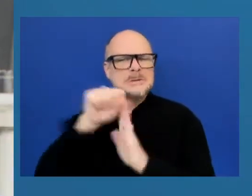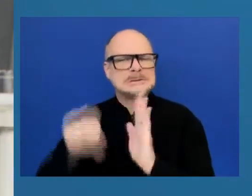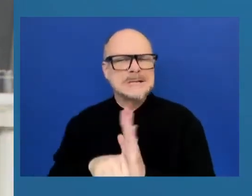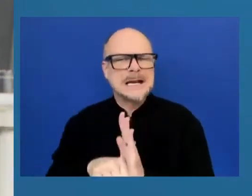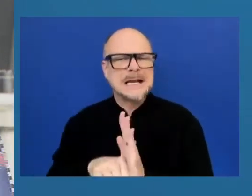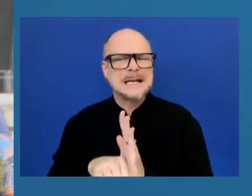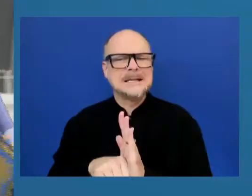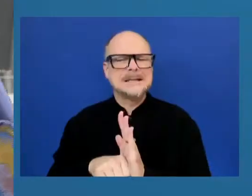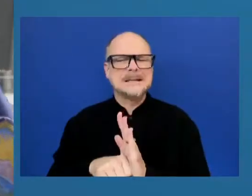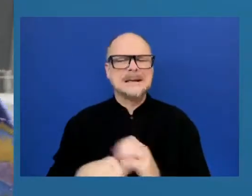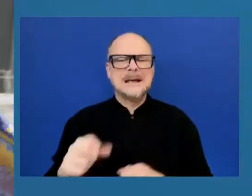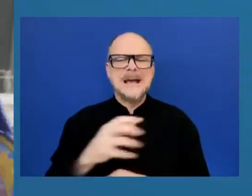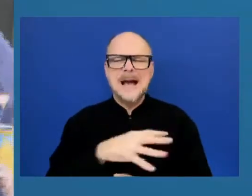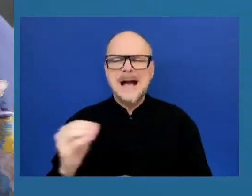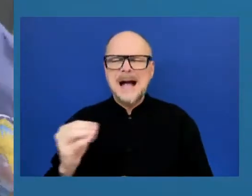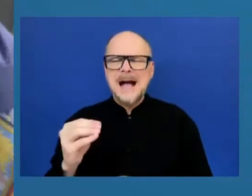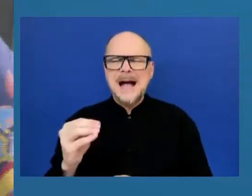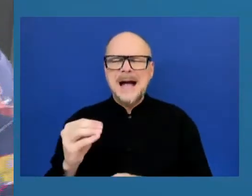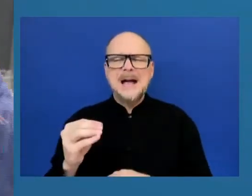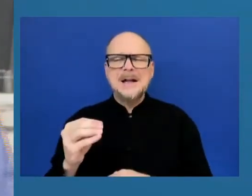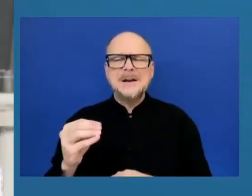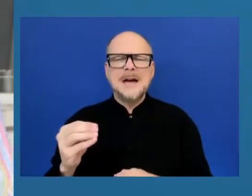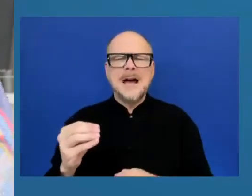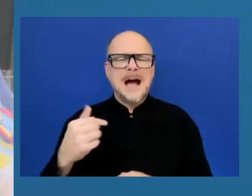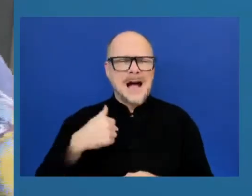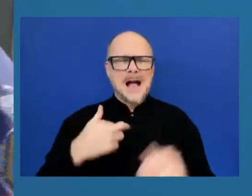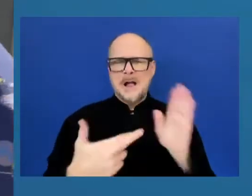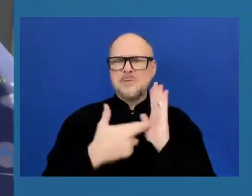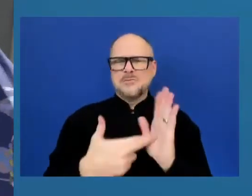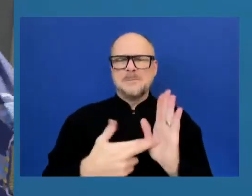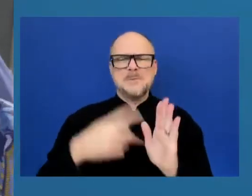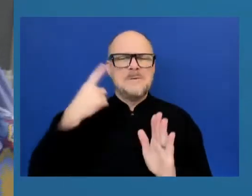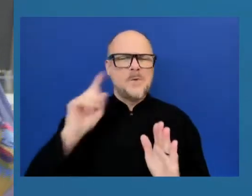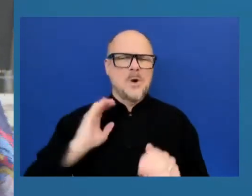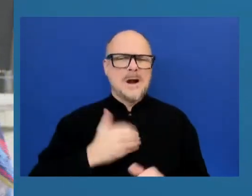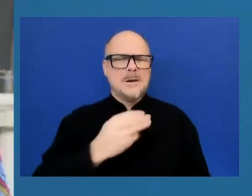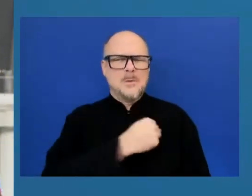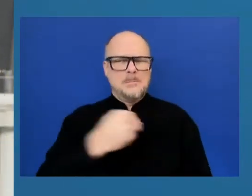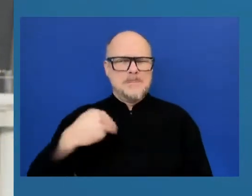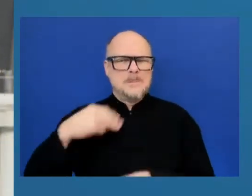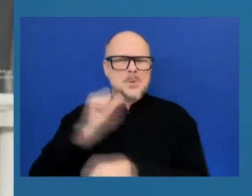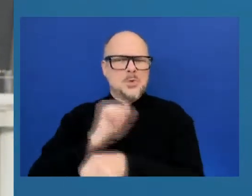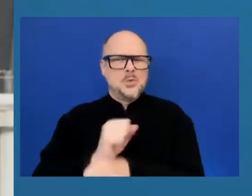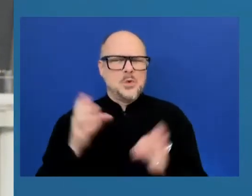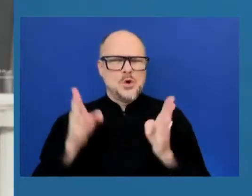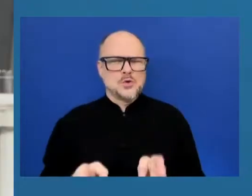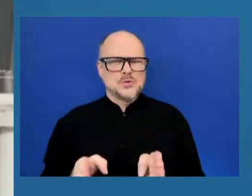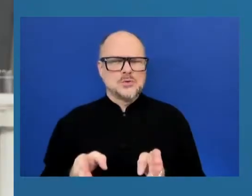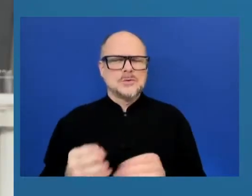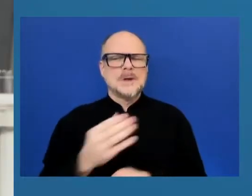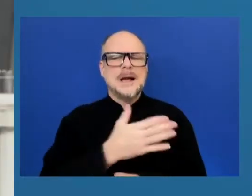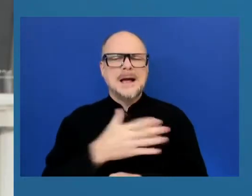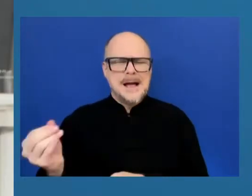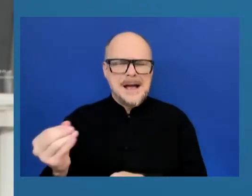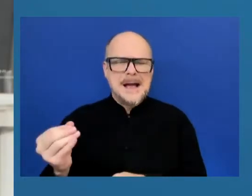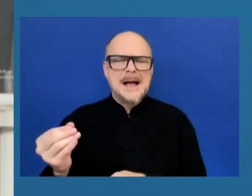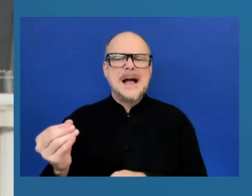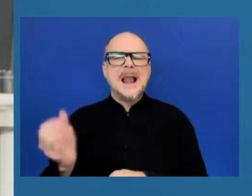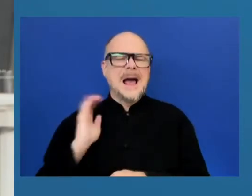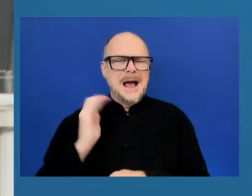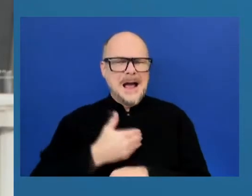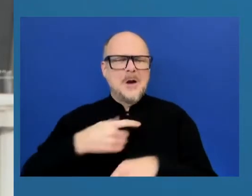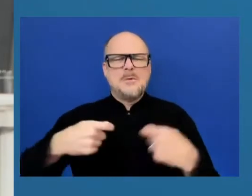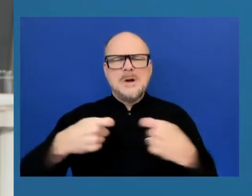on it. I represent membership across this great country. And The grid is being stressed day in and day